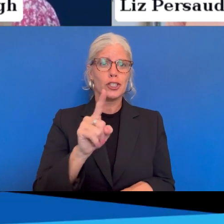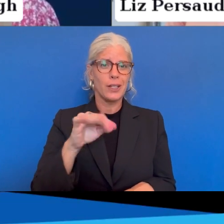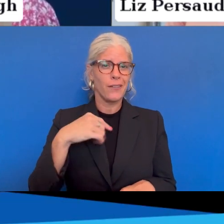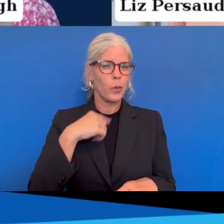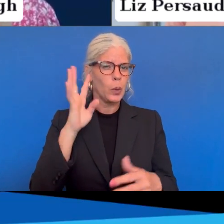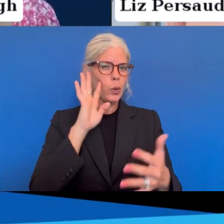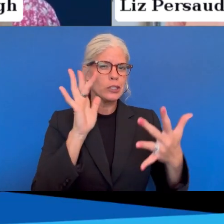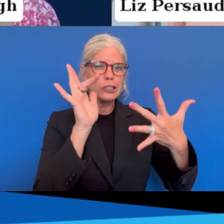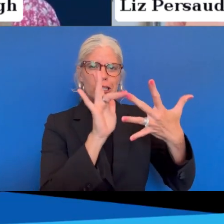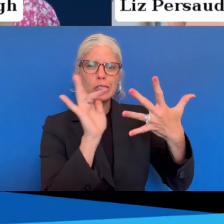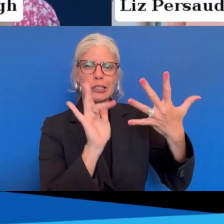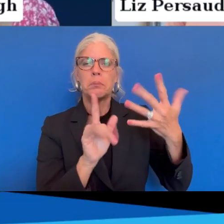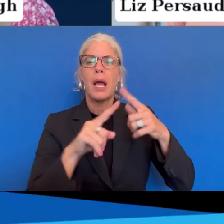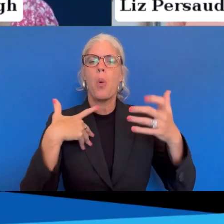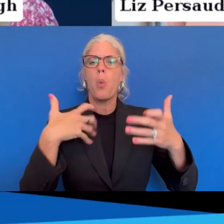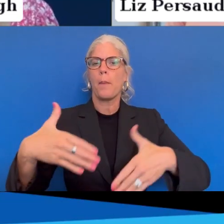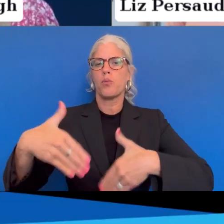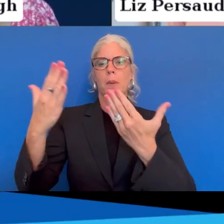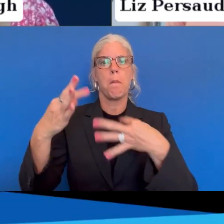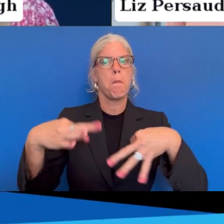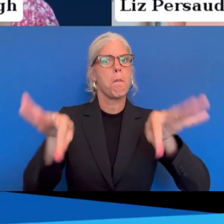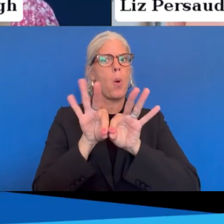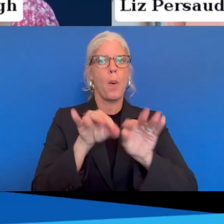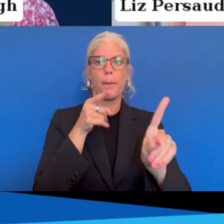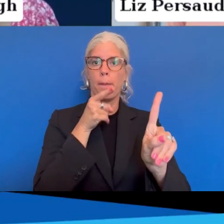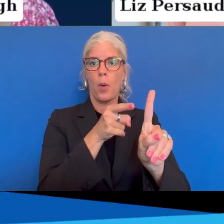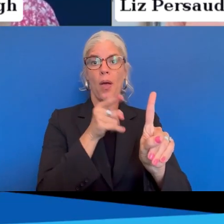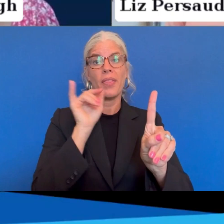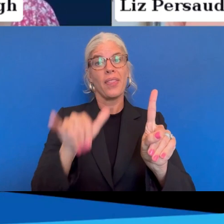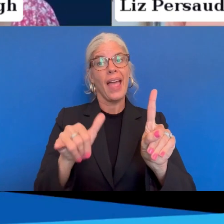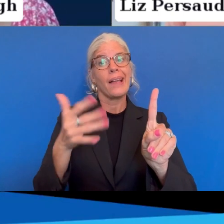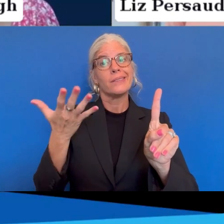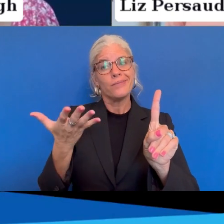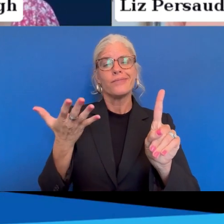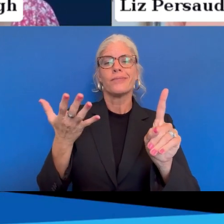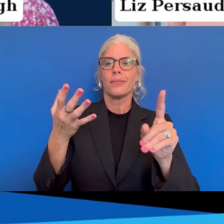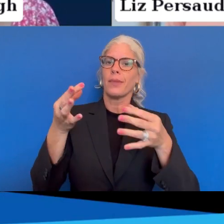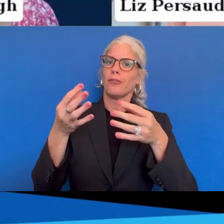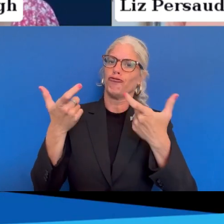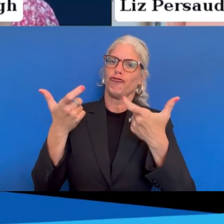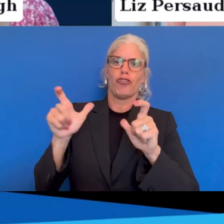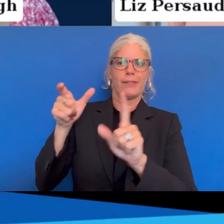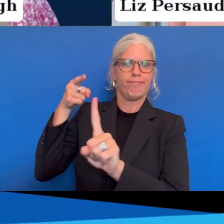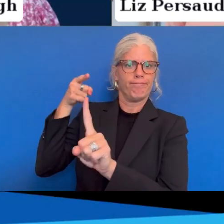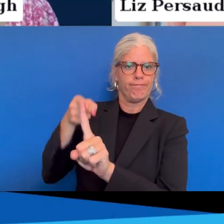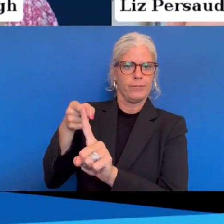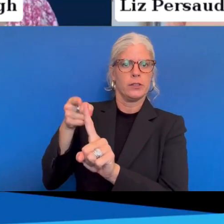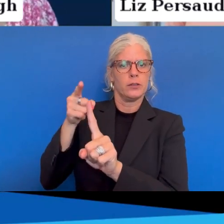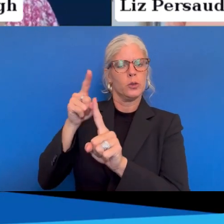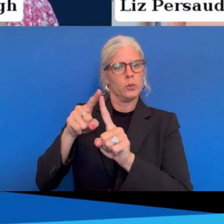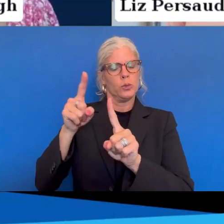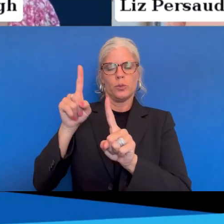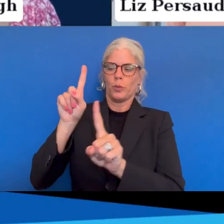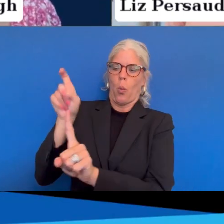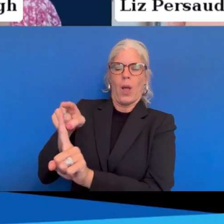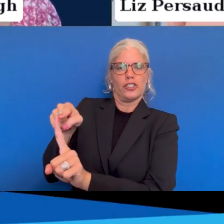if we were going to touch on any other. I want to bring up an important point that might be a great segue to question and answer,